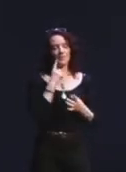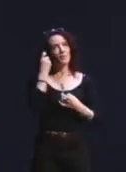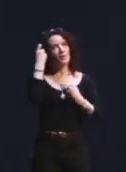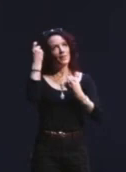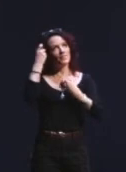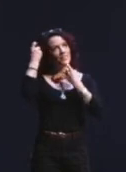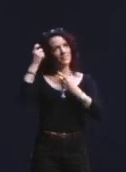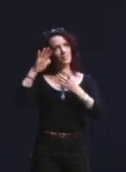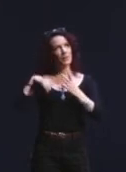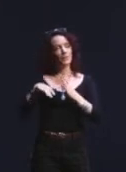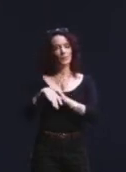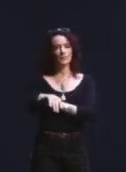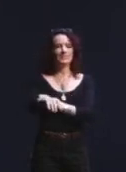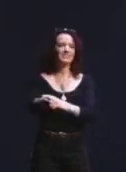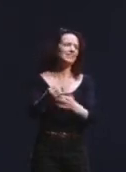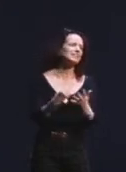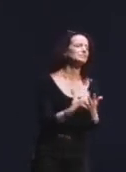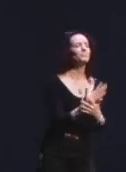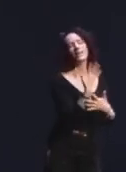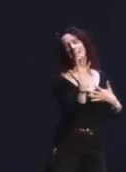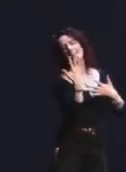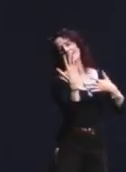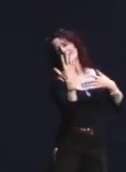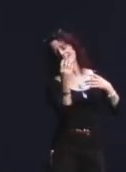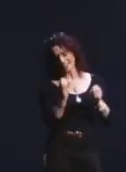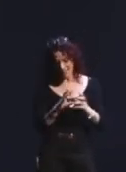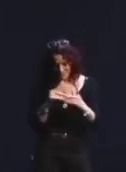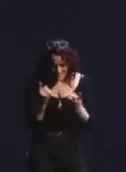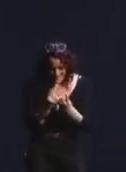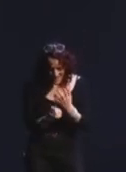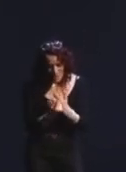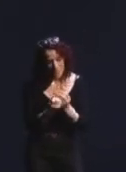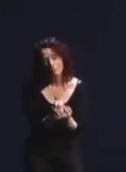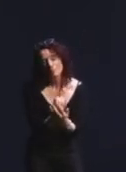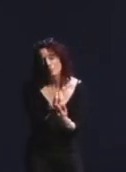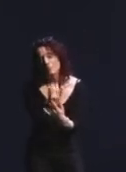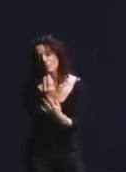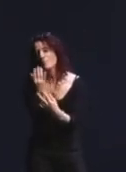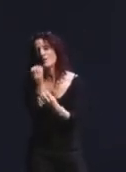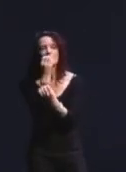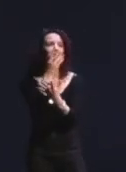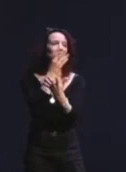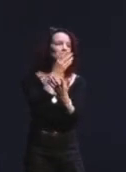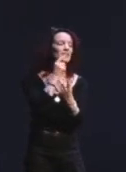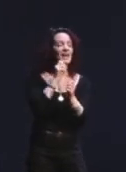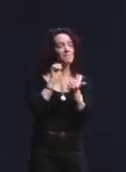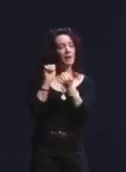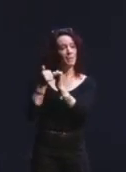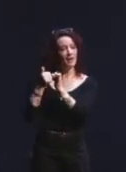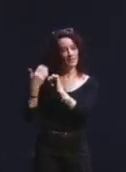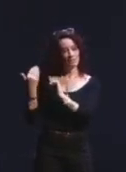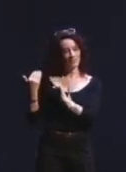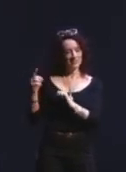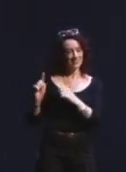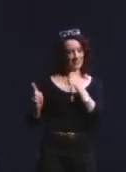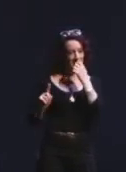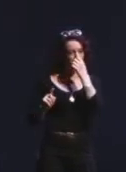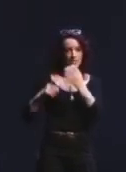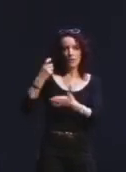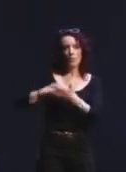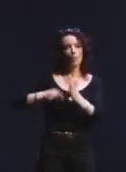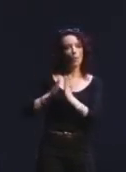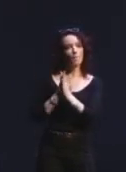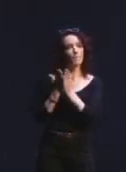moment because it's spring and all my seeds are germinating, it's all very nice. And my partner recently bought me a